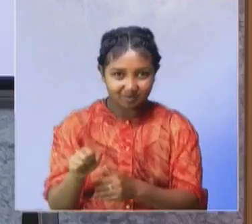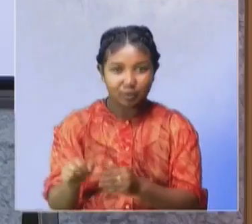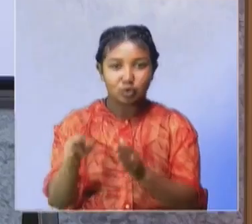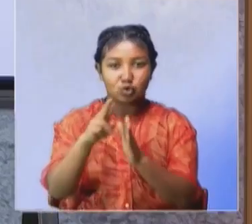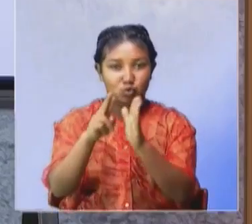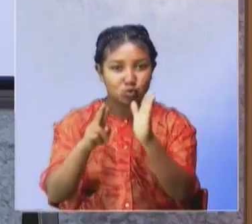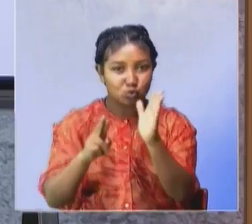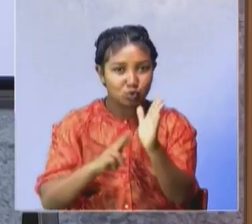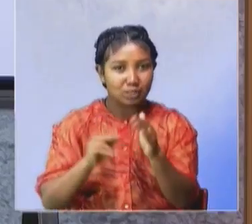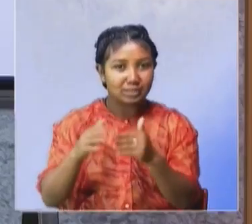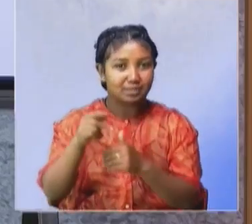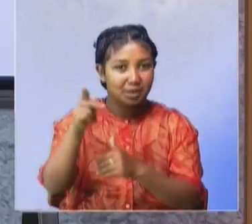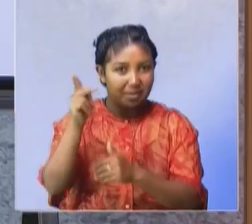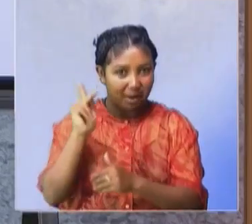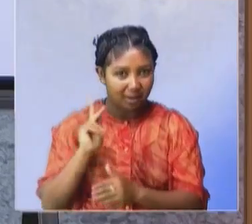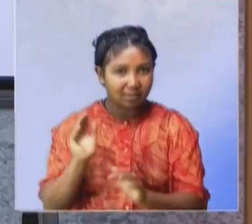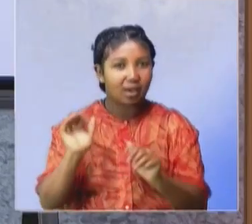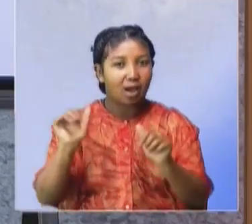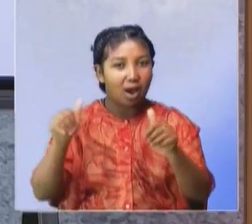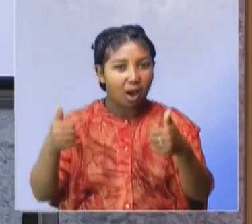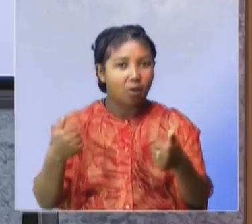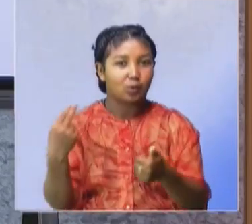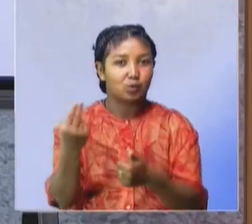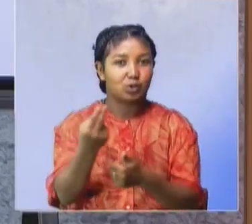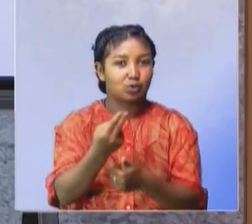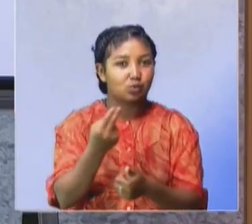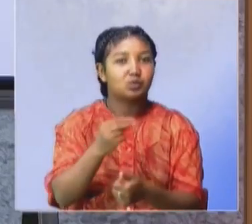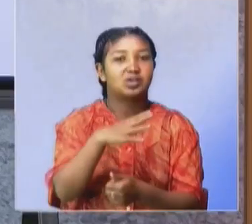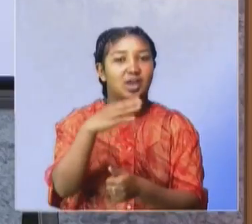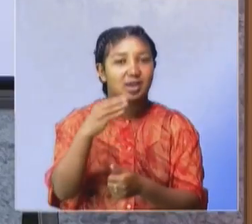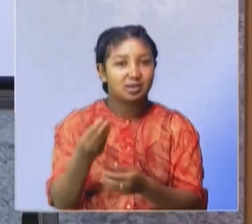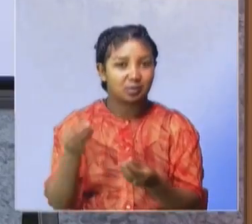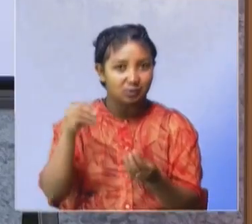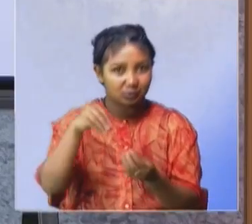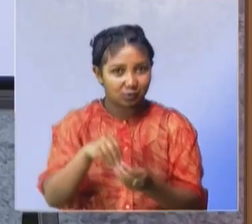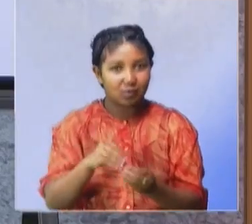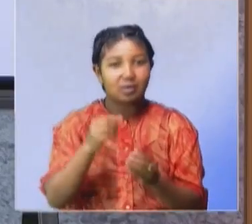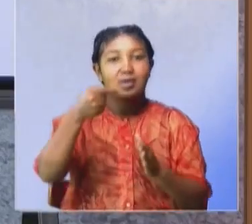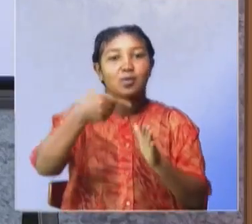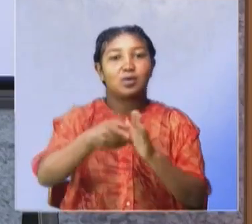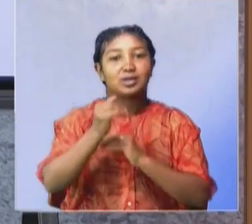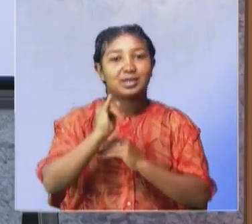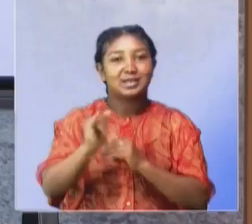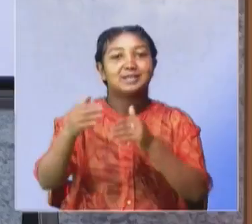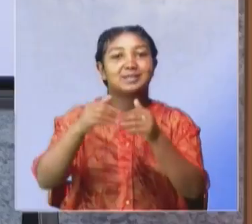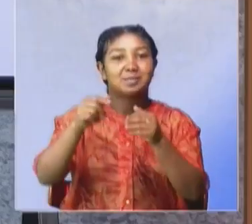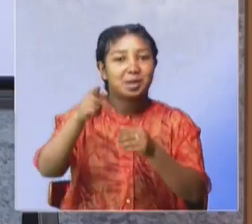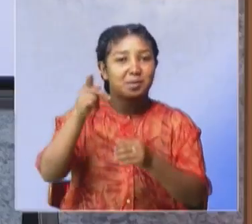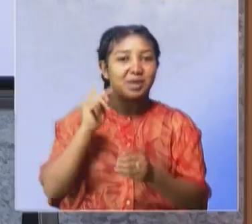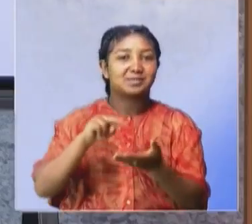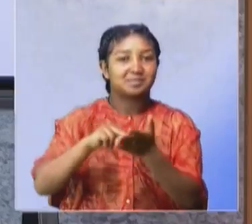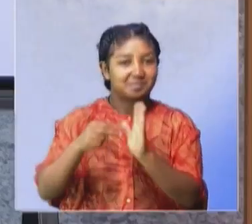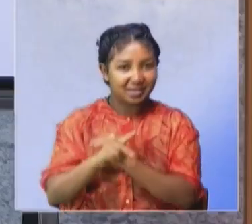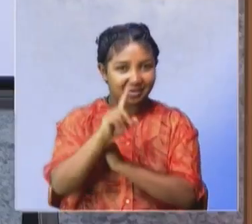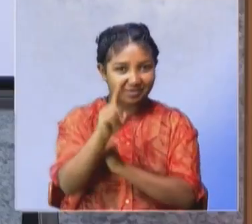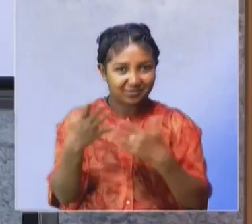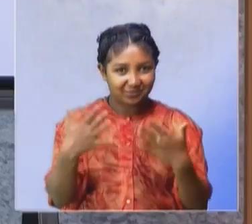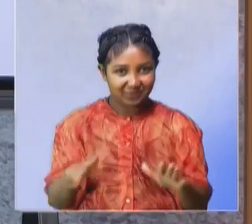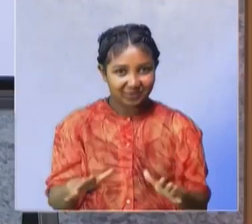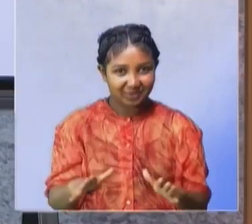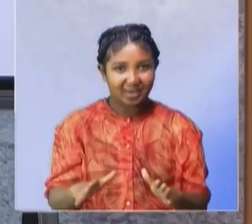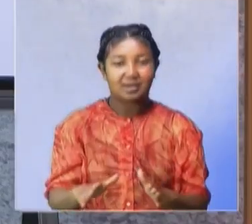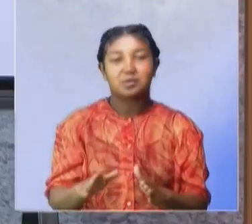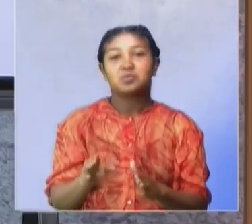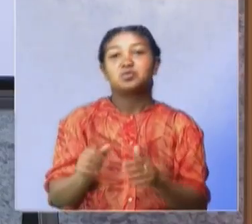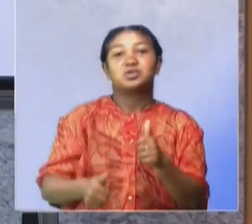of simple past tense, how we are going to use it, and also what is simple past tense also, and